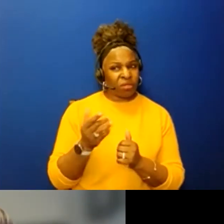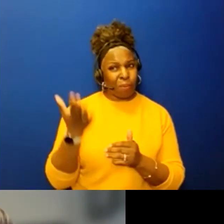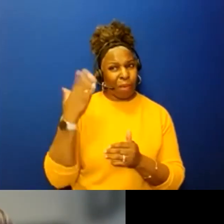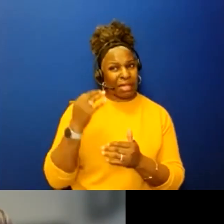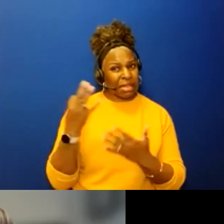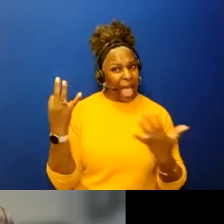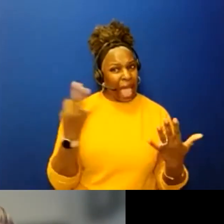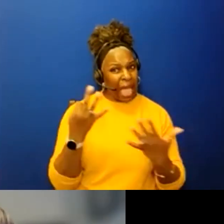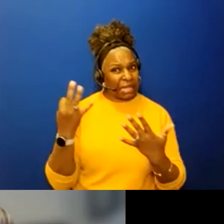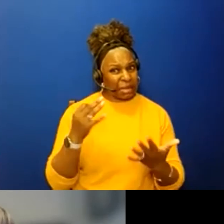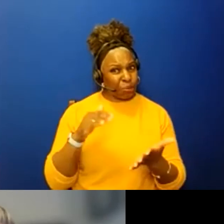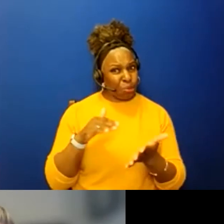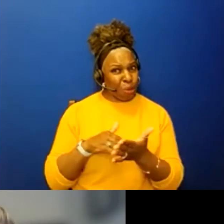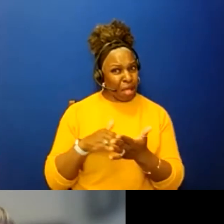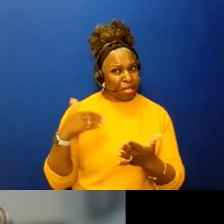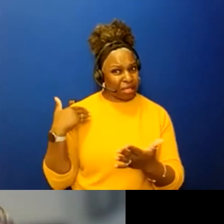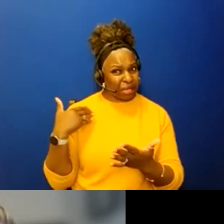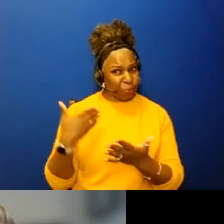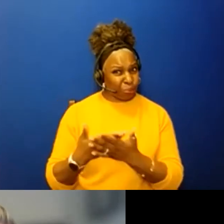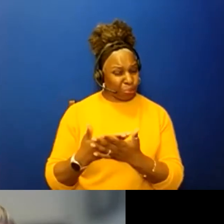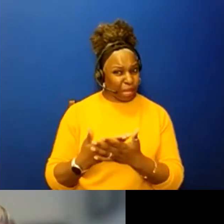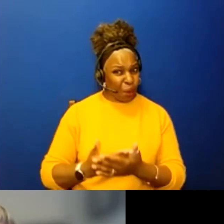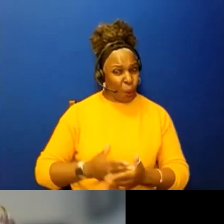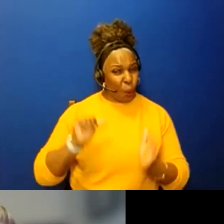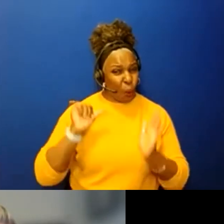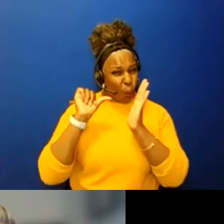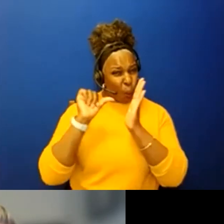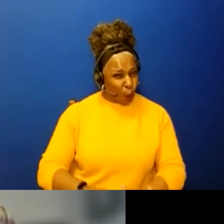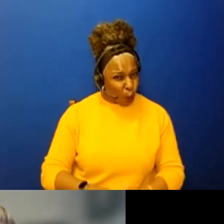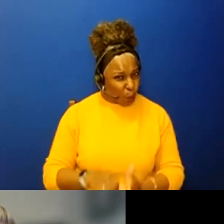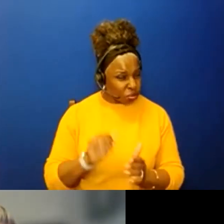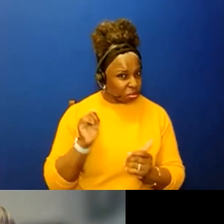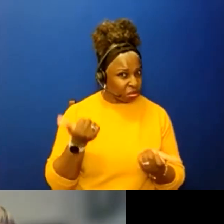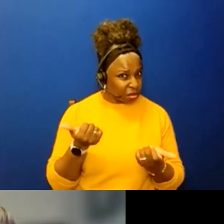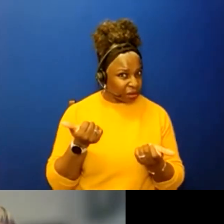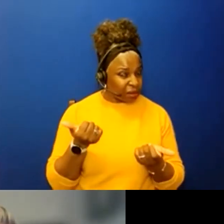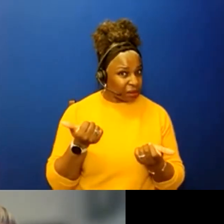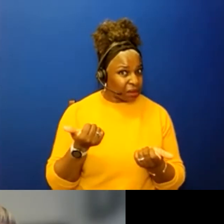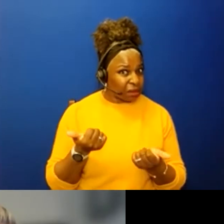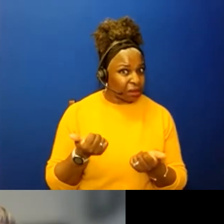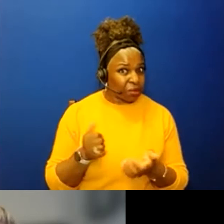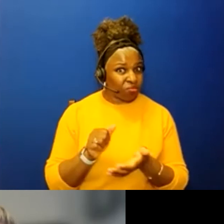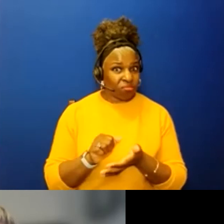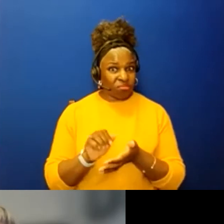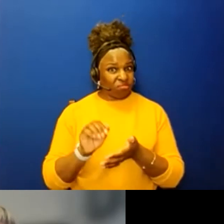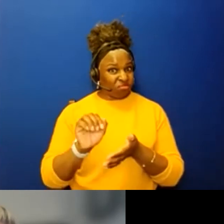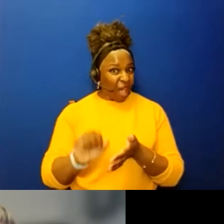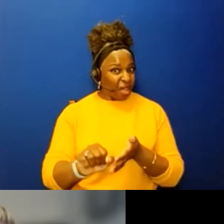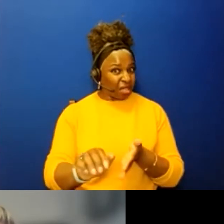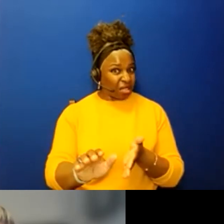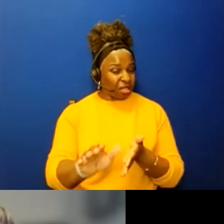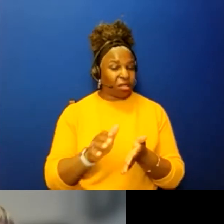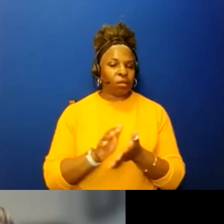been a bit of a curveball for everyone. I think that's quite an understatement. And so